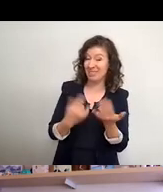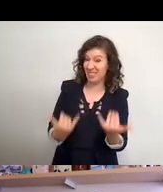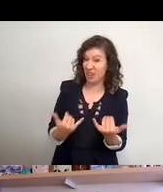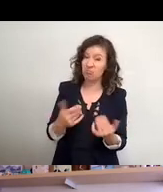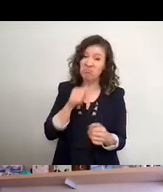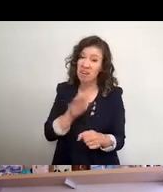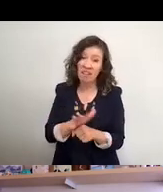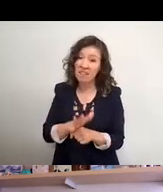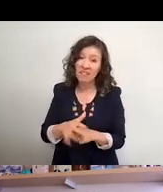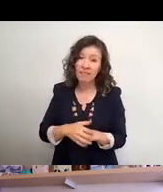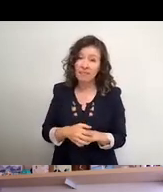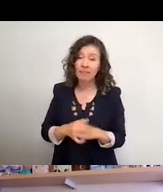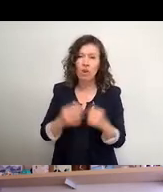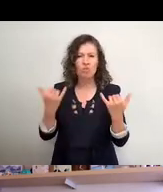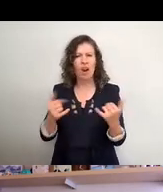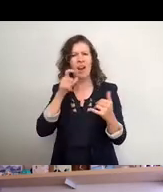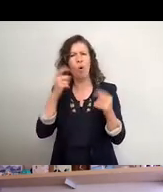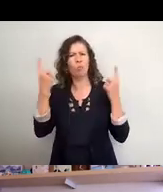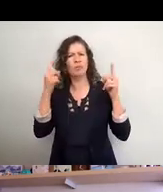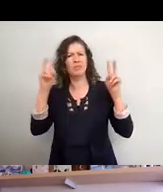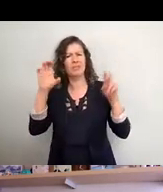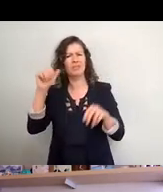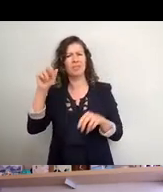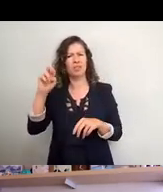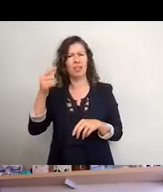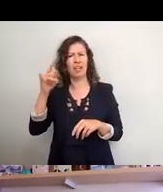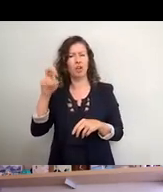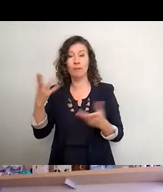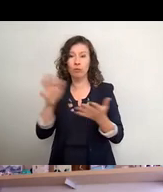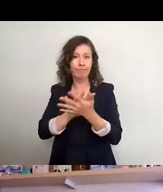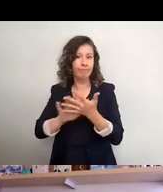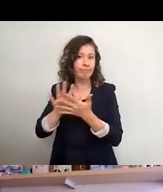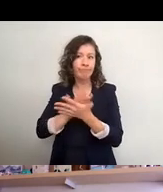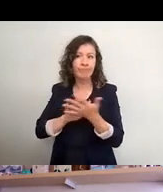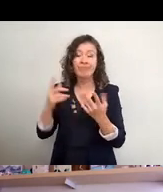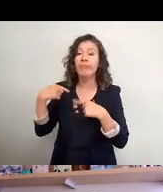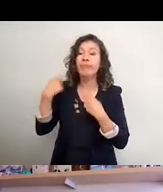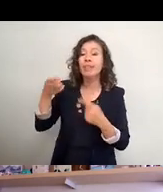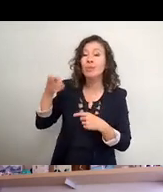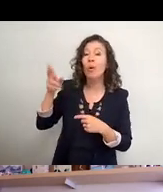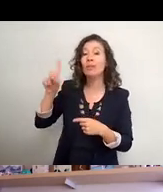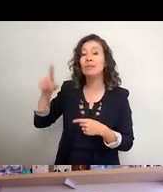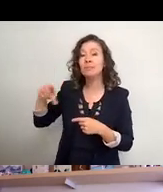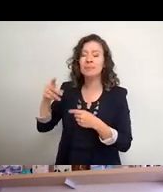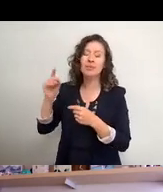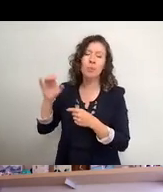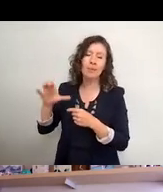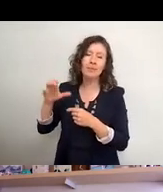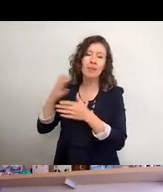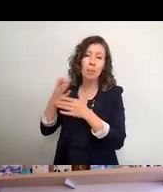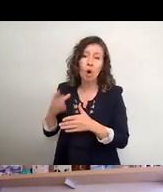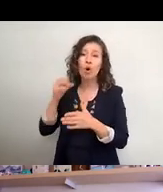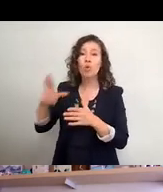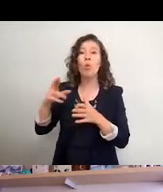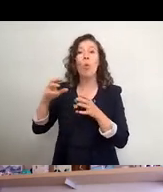right now who counts as a caregiver is unclear. So historically, domestic partners or extended family members are